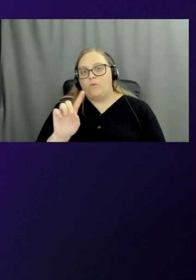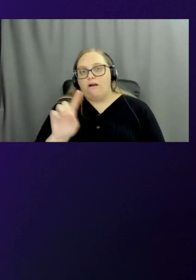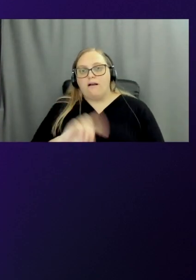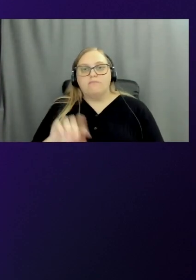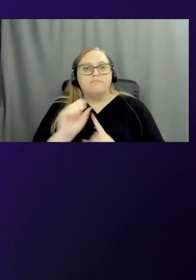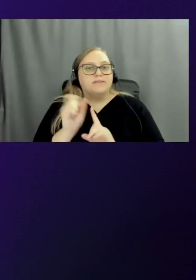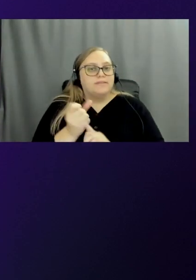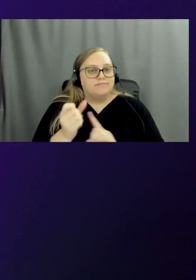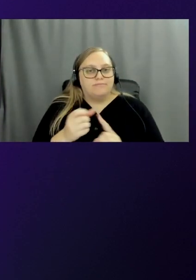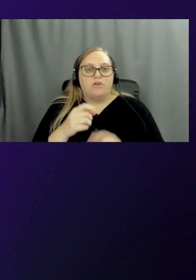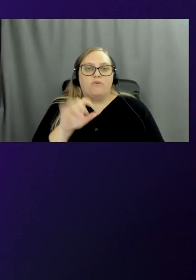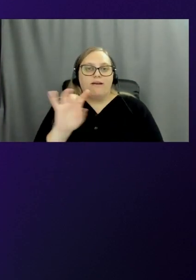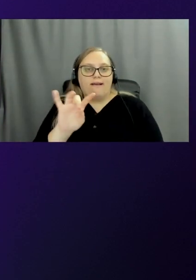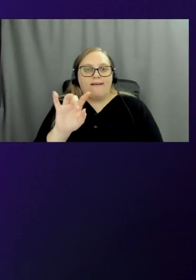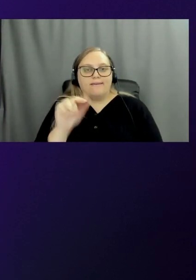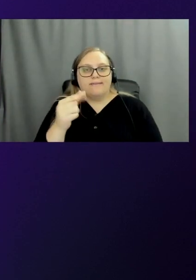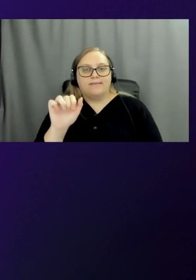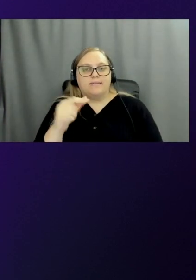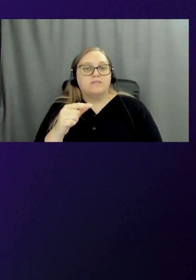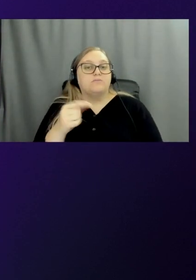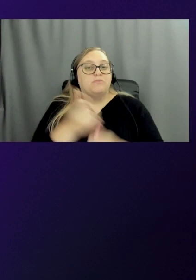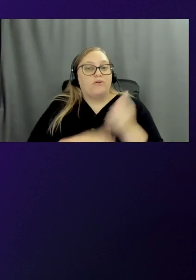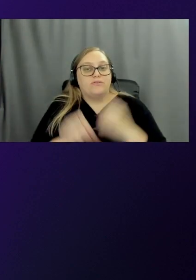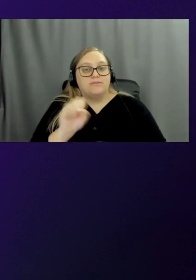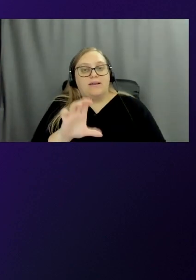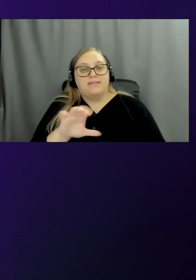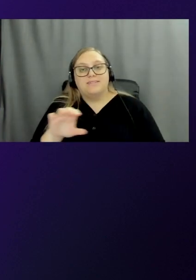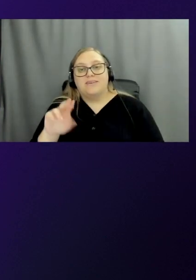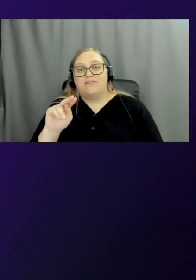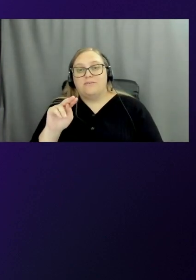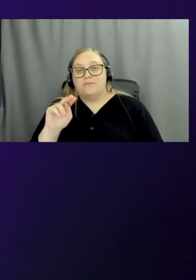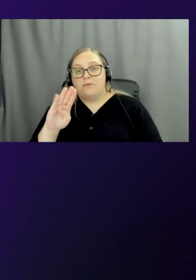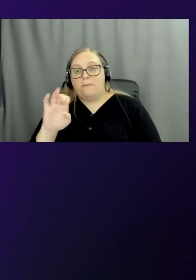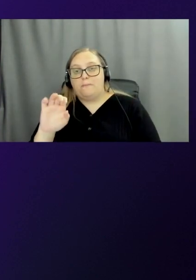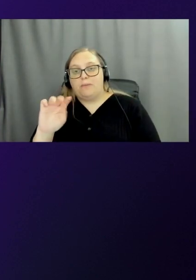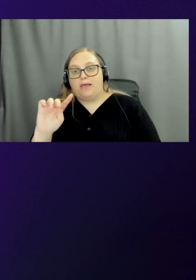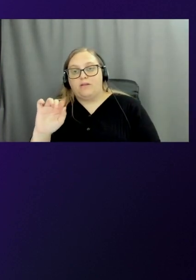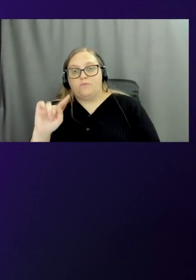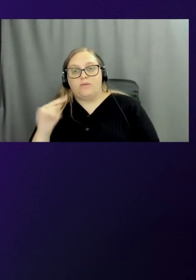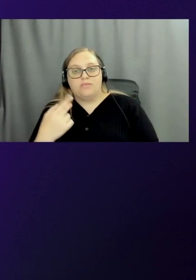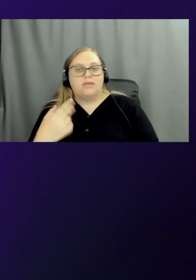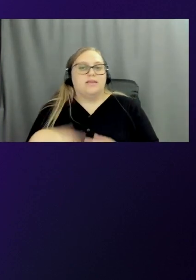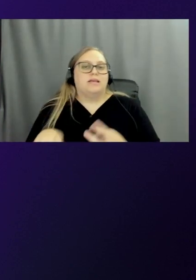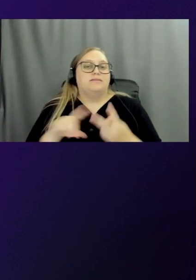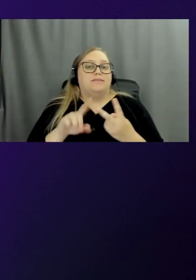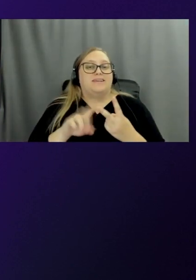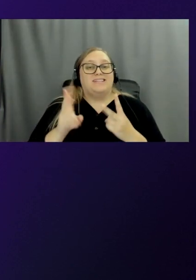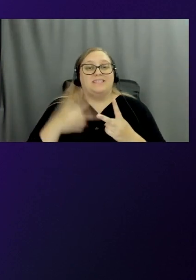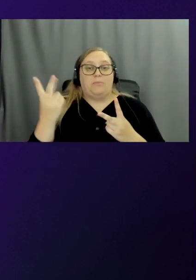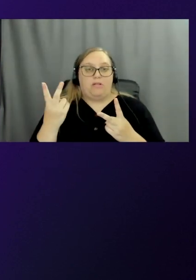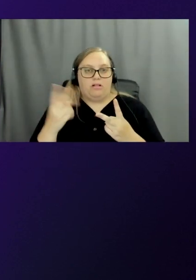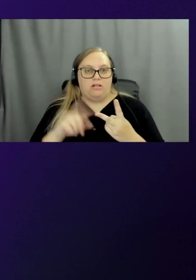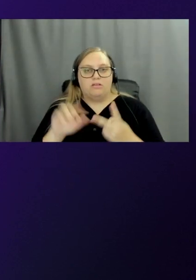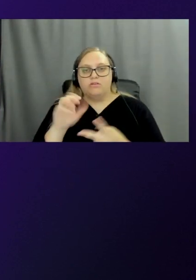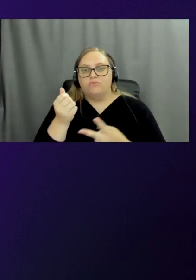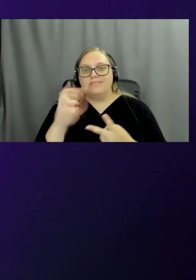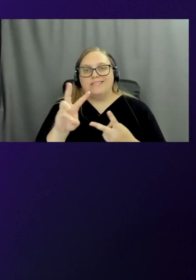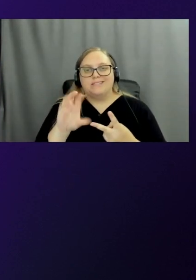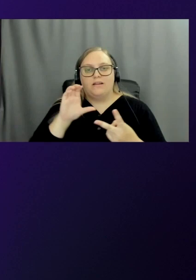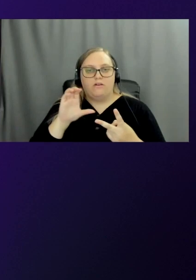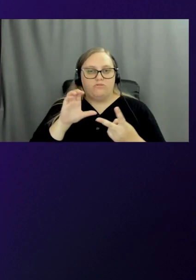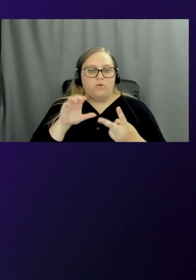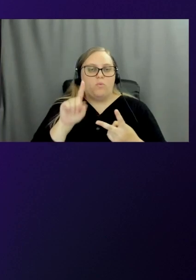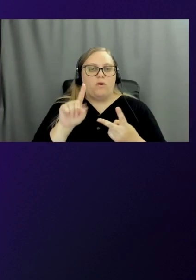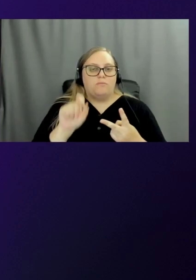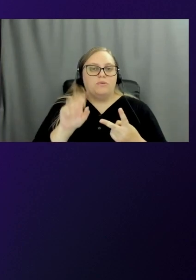second of EFA network bandwidth, and our TRN1N with double that, so you get 1600 or 1.6 terabits per